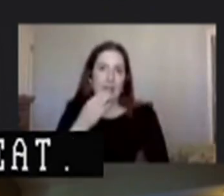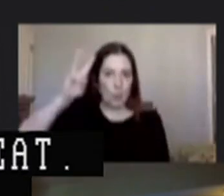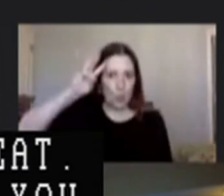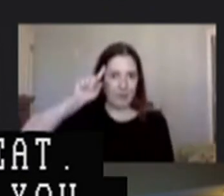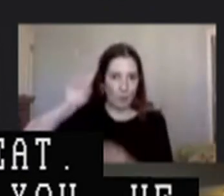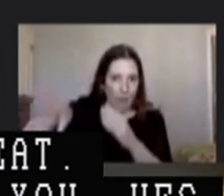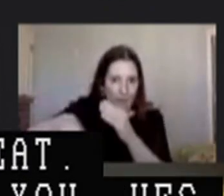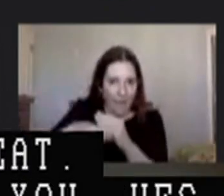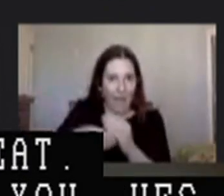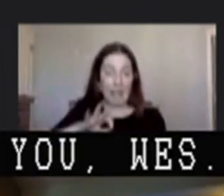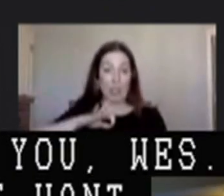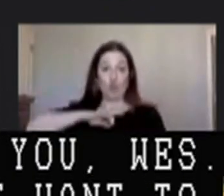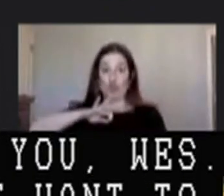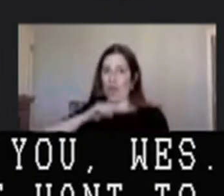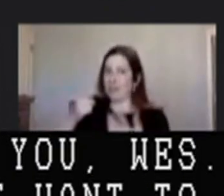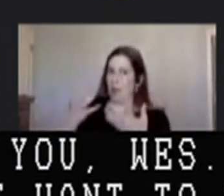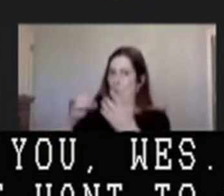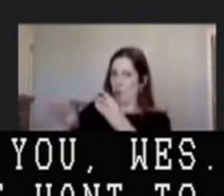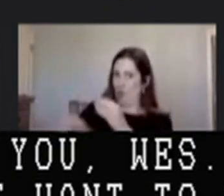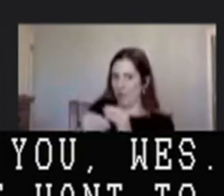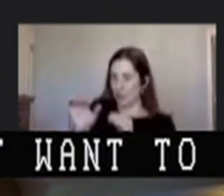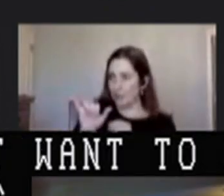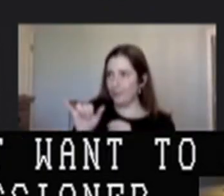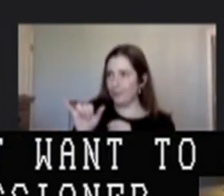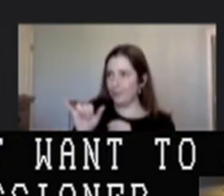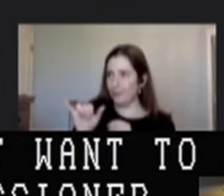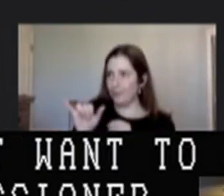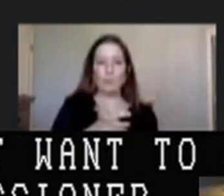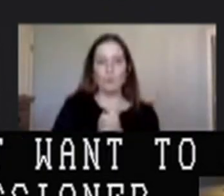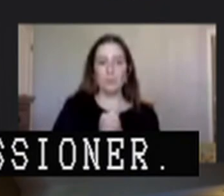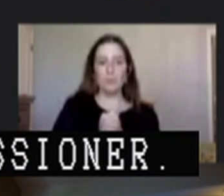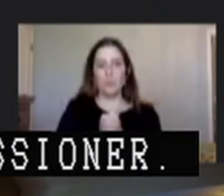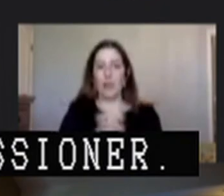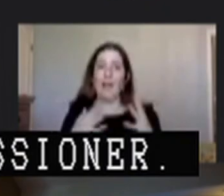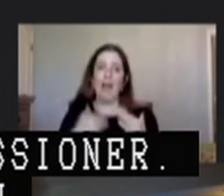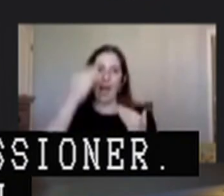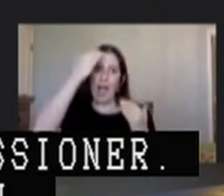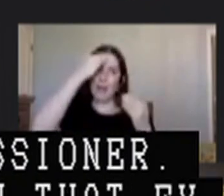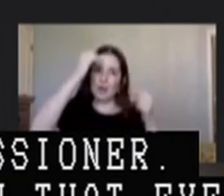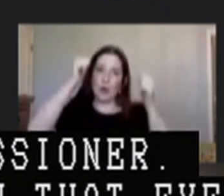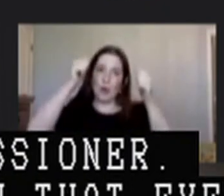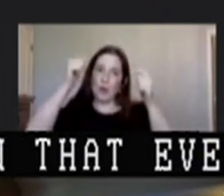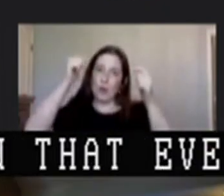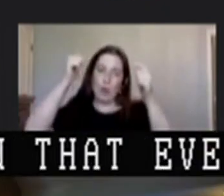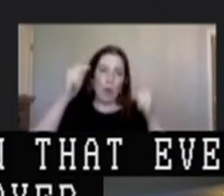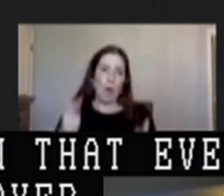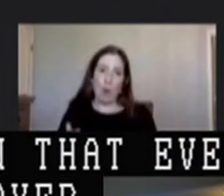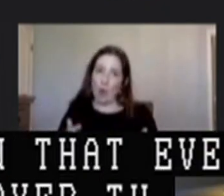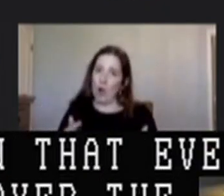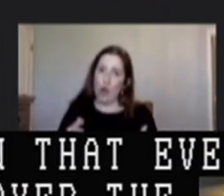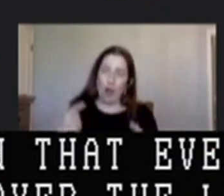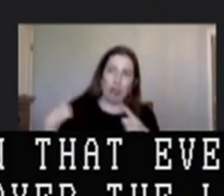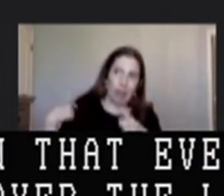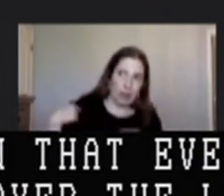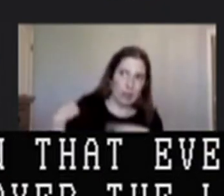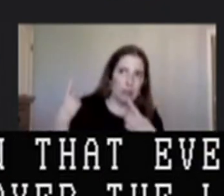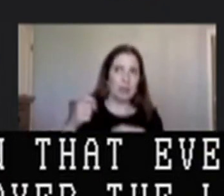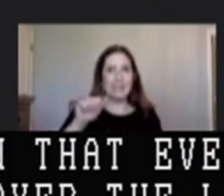to piggyback on the commissioner. I know that everybody has heard this over the last 10 weeks in regards